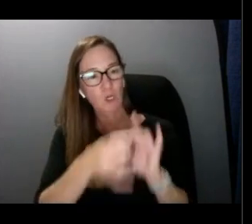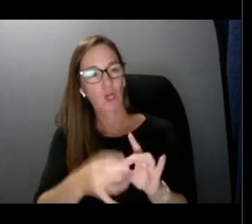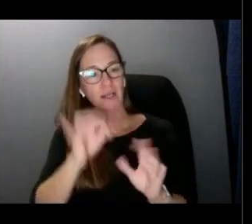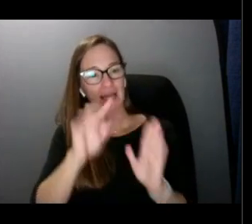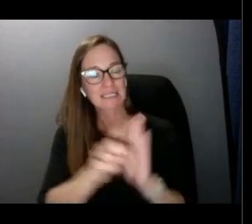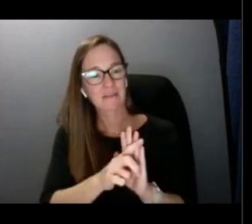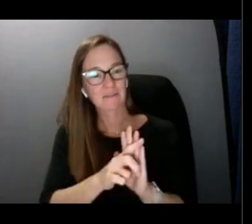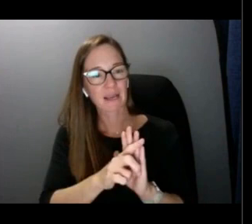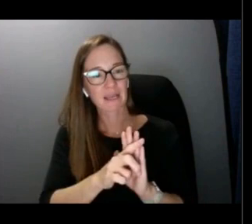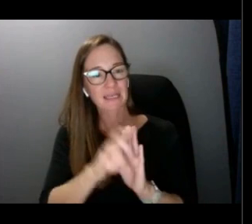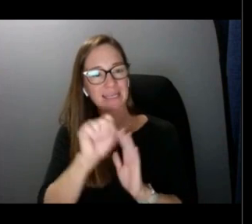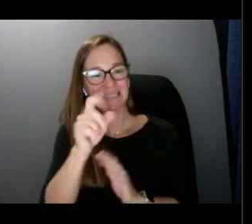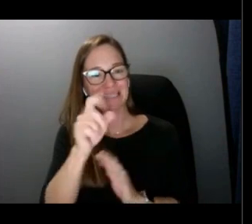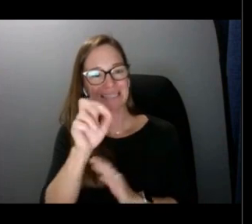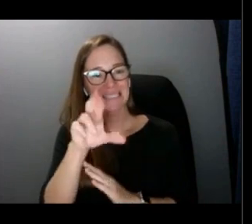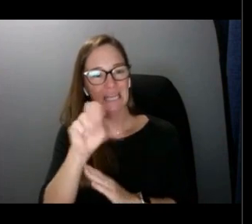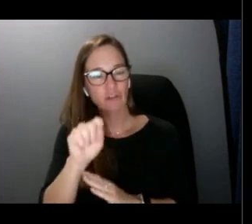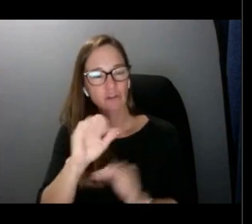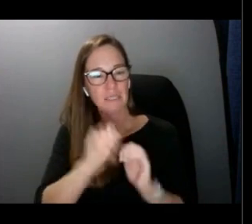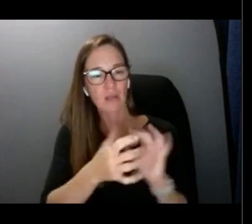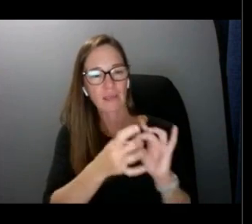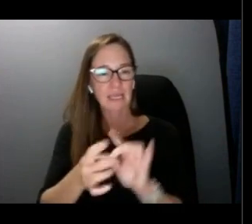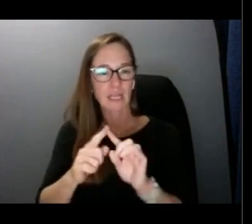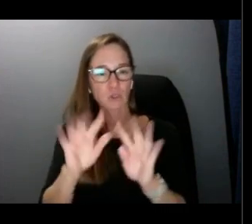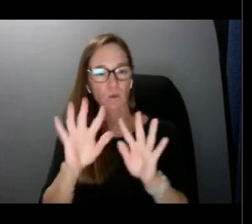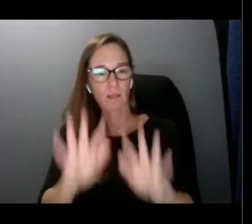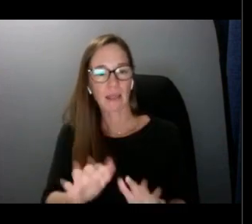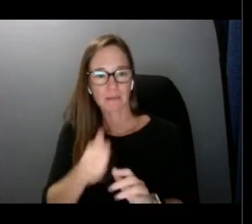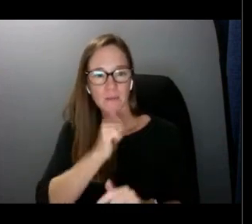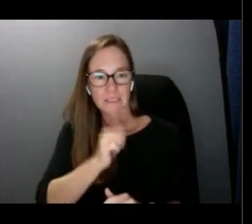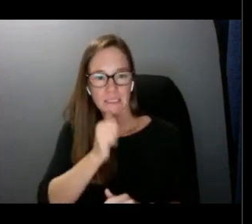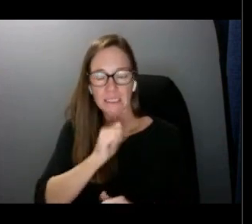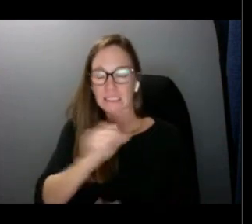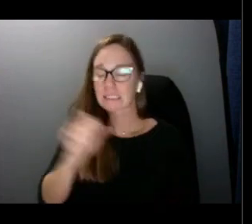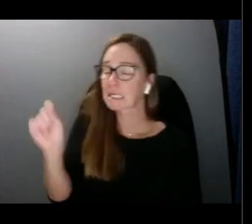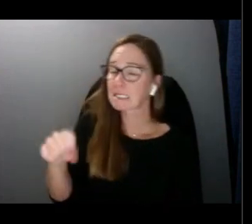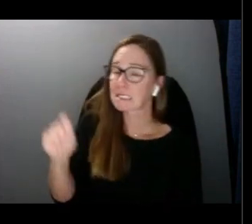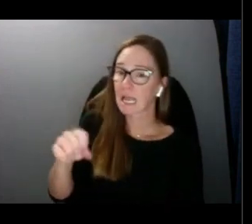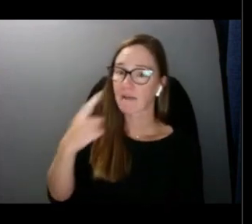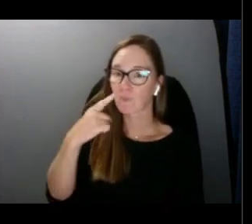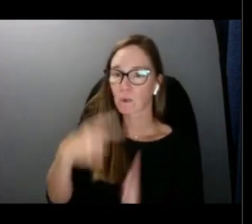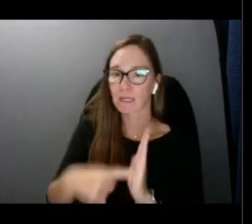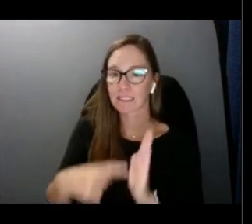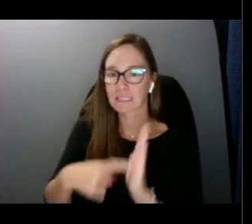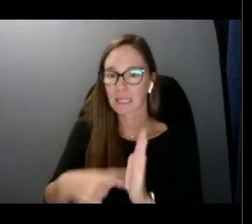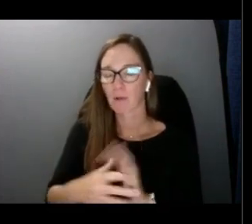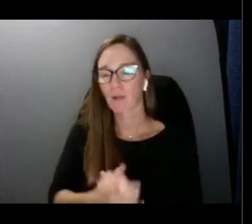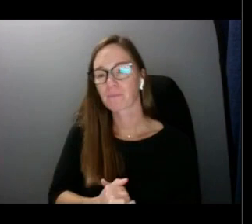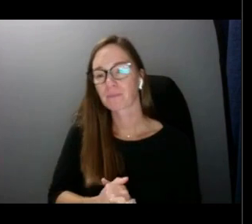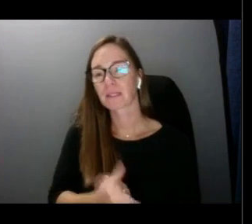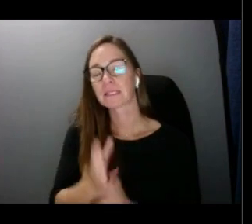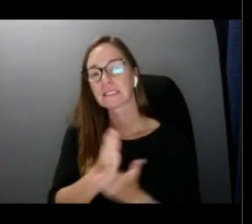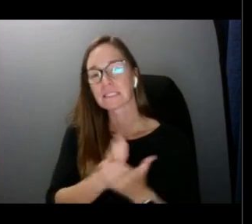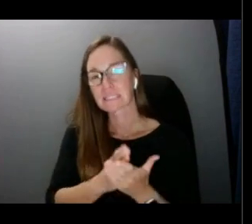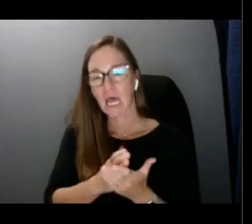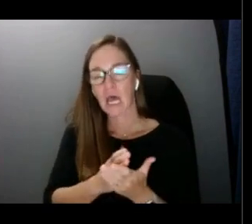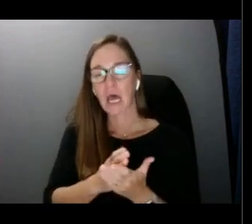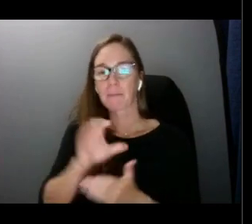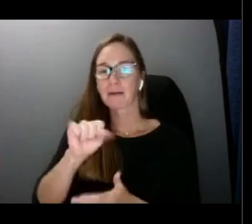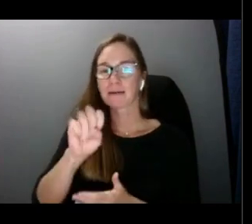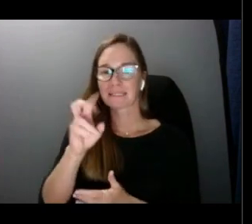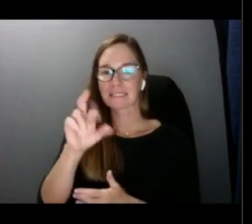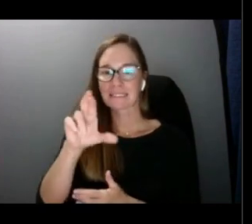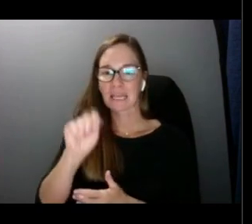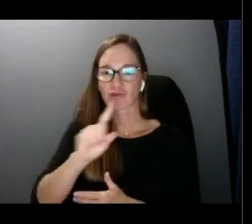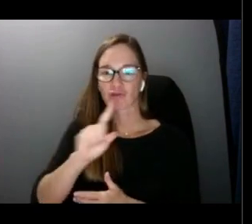identifying sectors and how they connect to climate resilience? Yeah, so for example, some sectors are